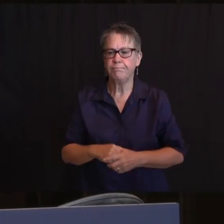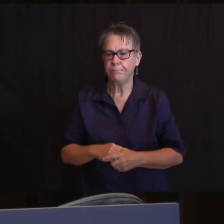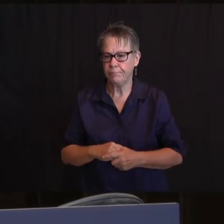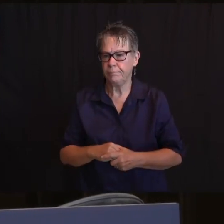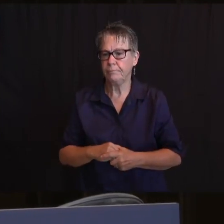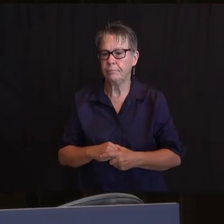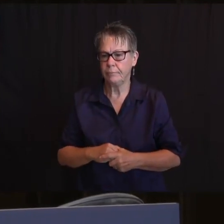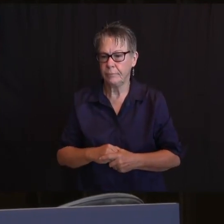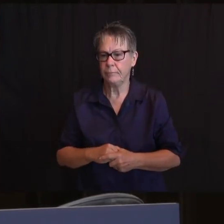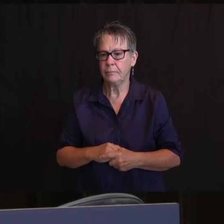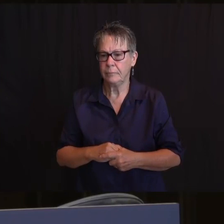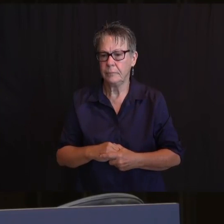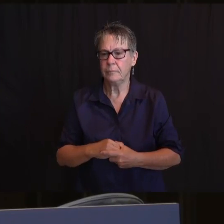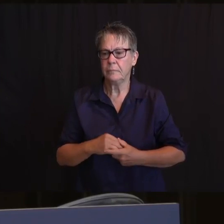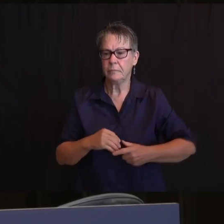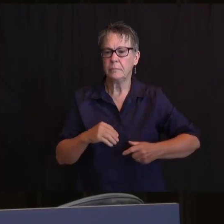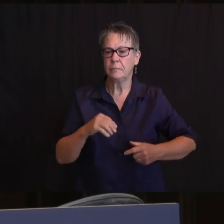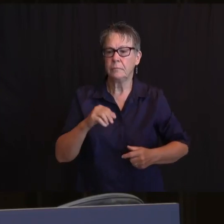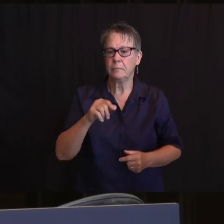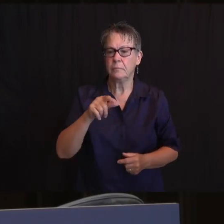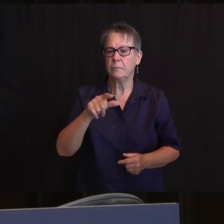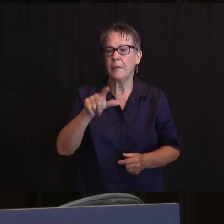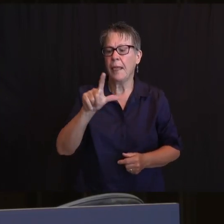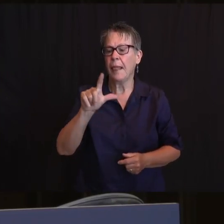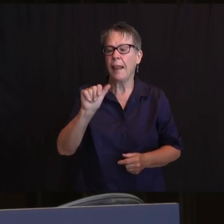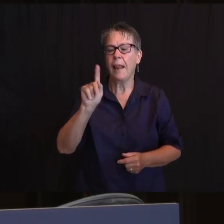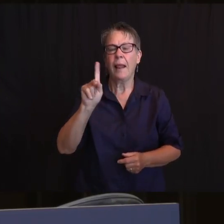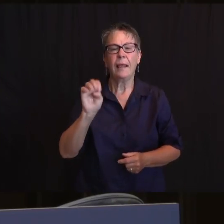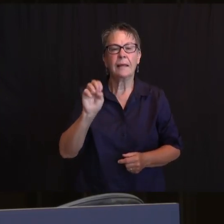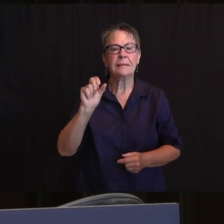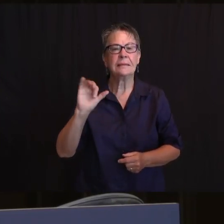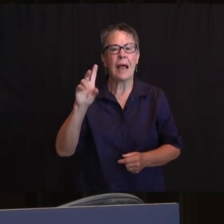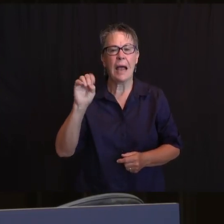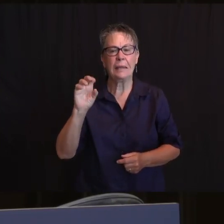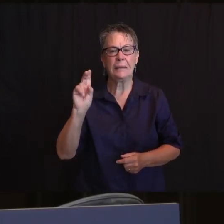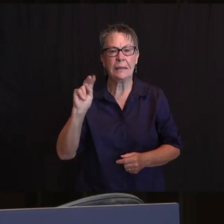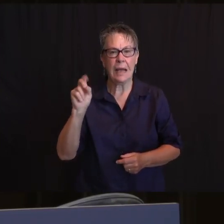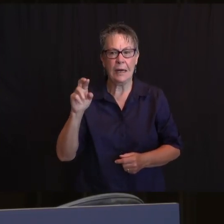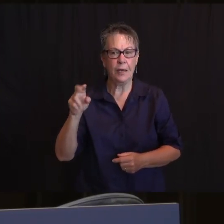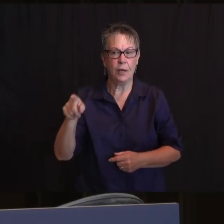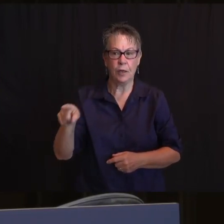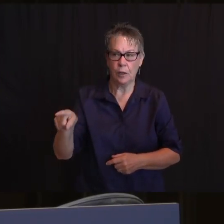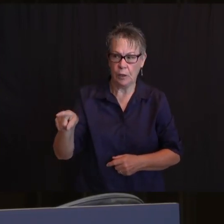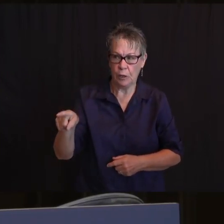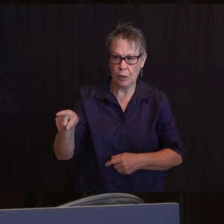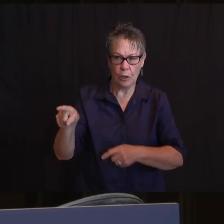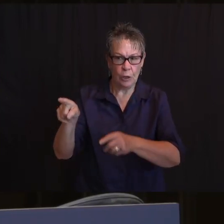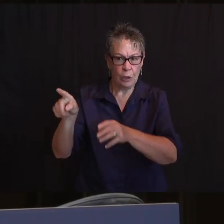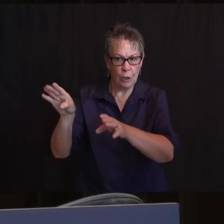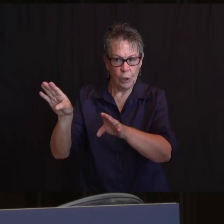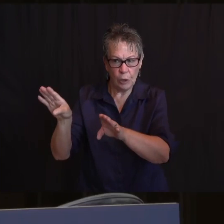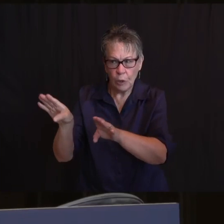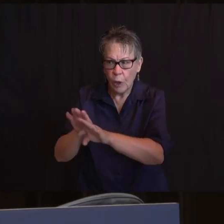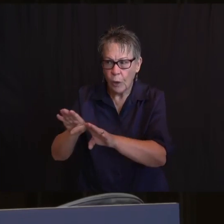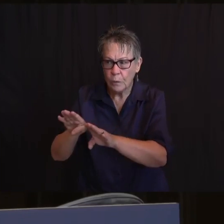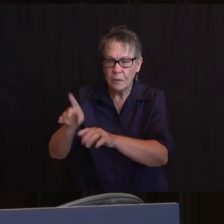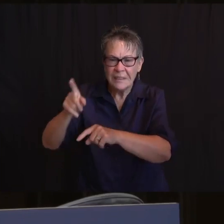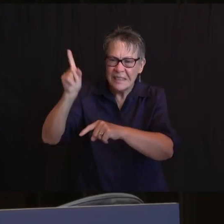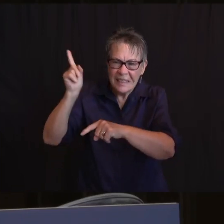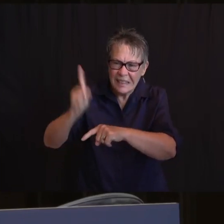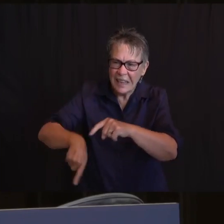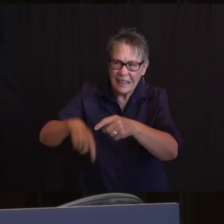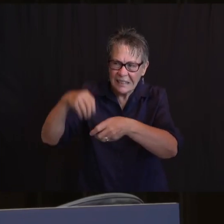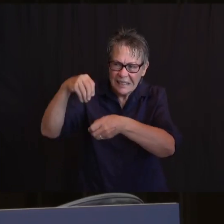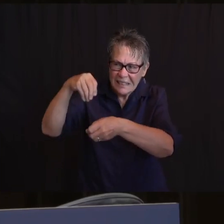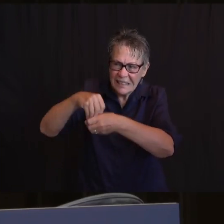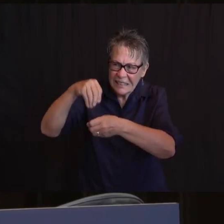take pleasure in, but public safety and public health still remain utmost concern for us all. And in Jefferson, Top Shelf Fitness owner